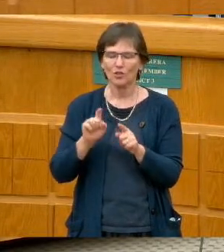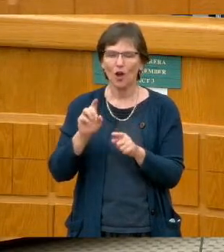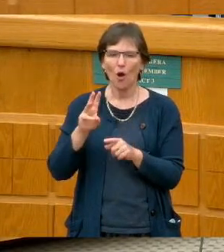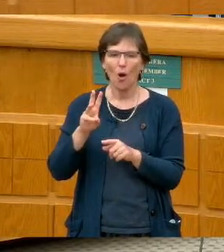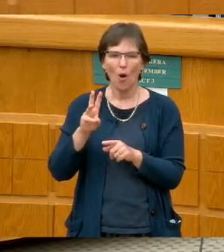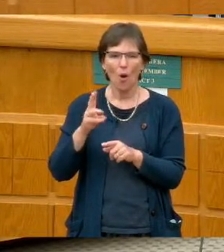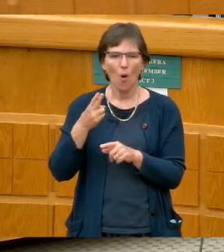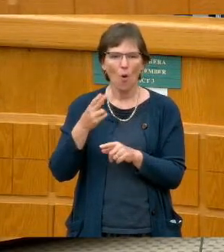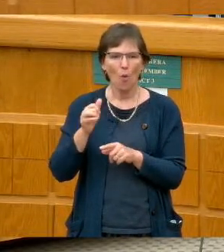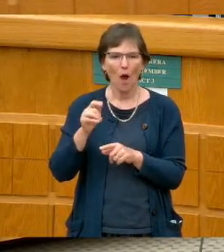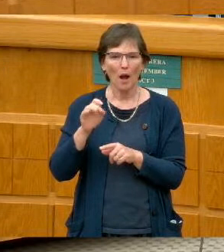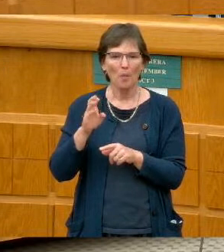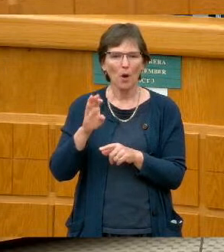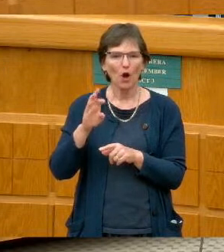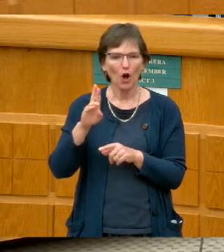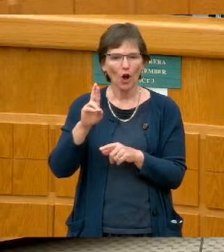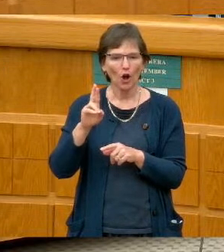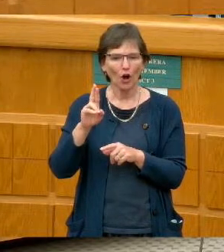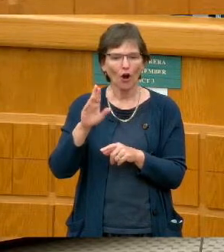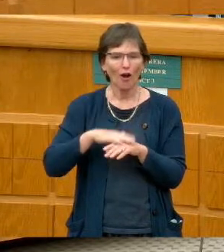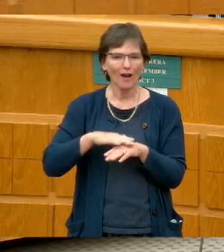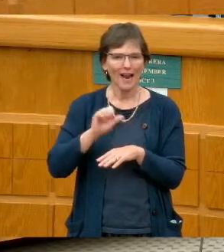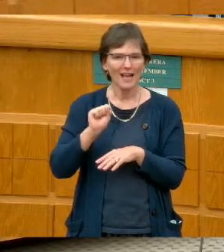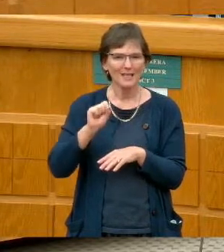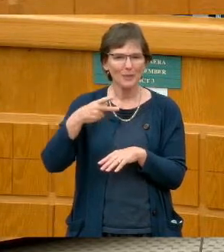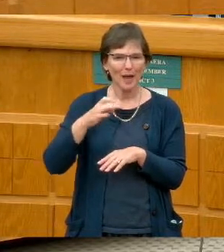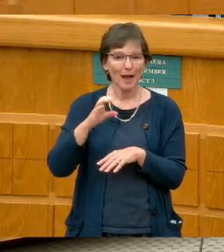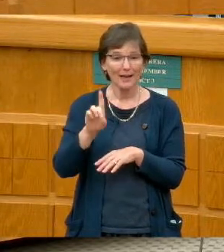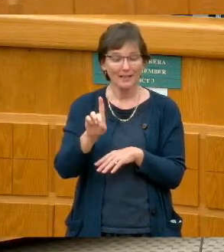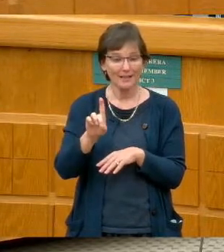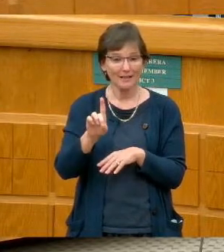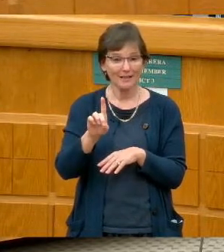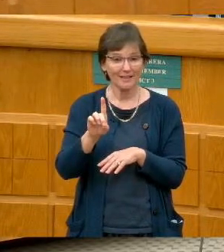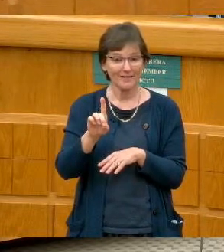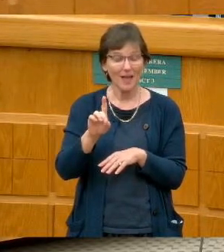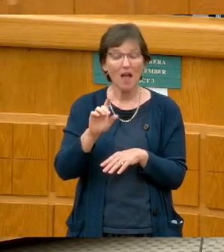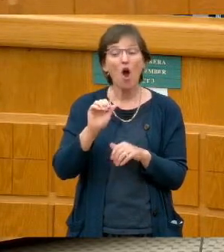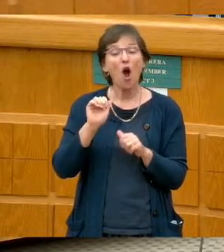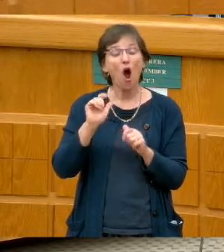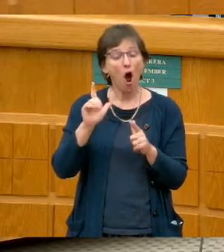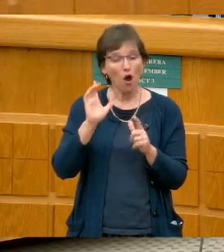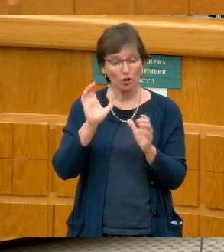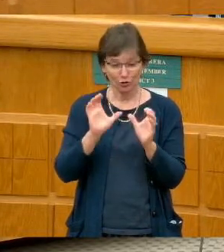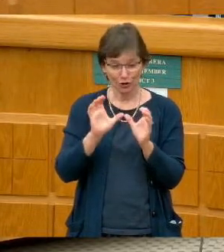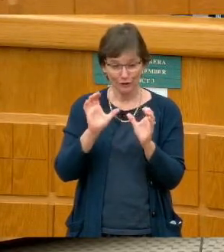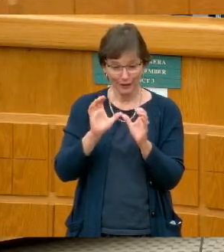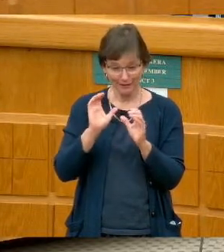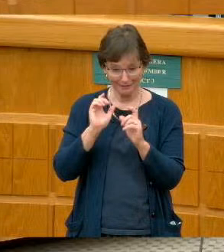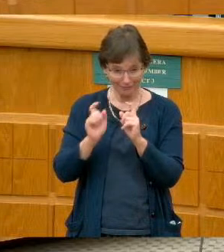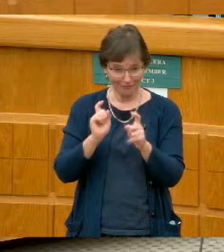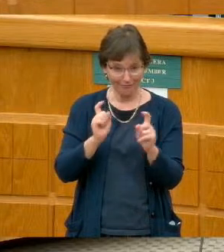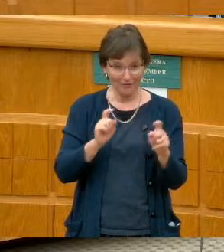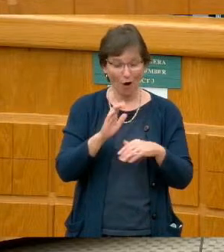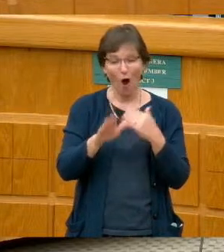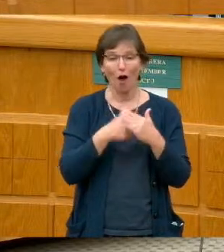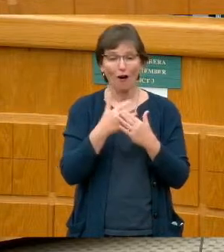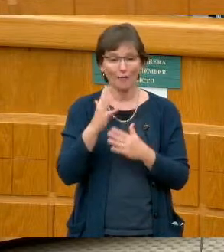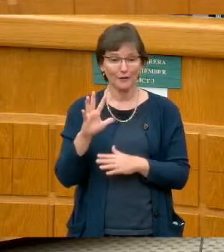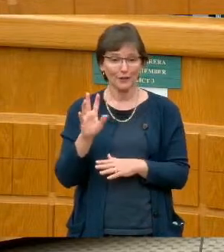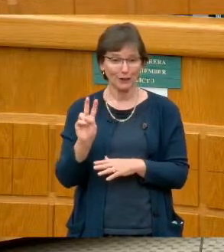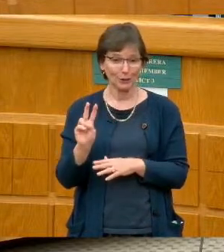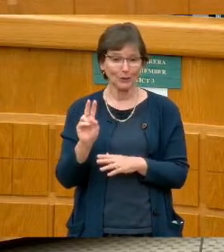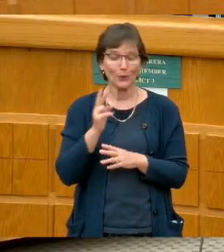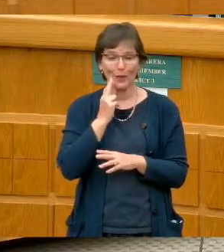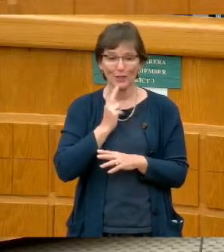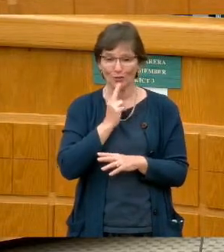on South Padre Island Drive. They'll all be getting a certificate from the City of Corpus Christi, expressing